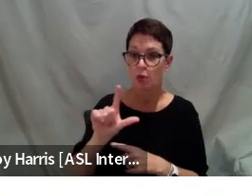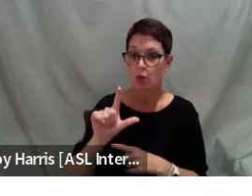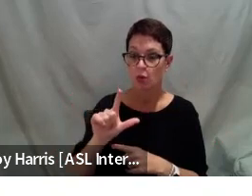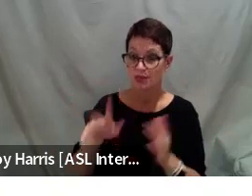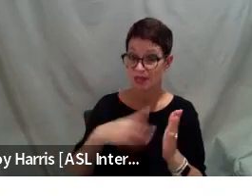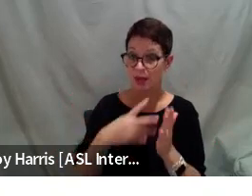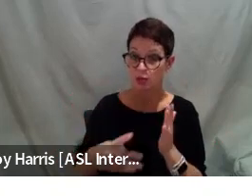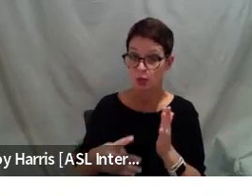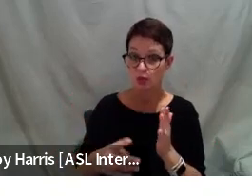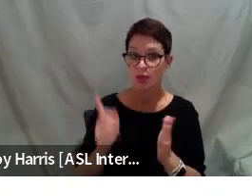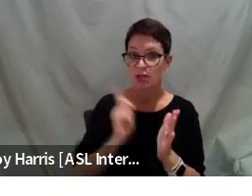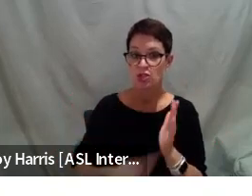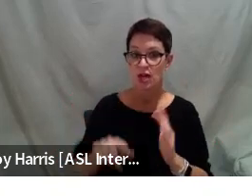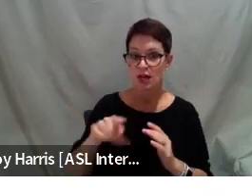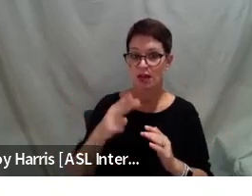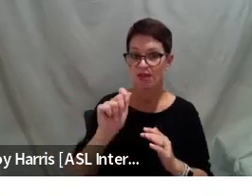schedule, visit